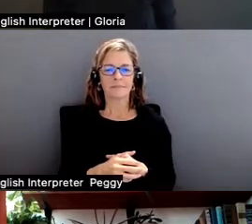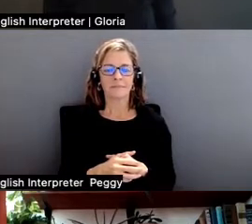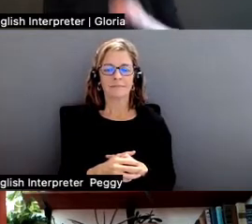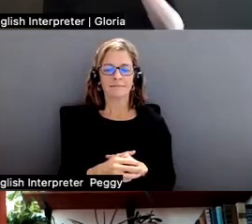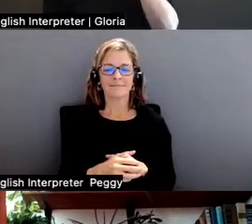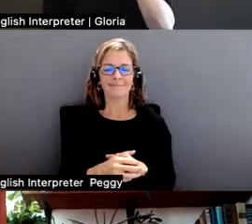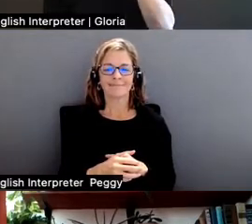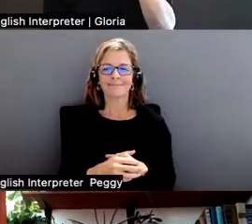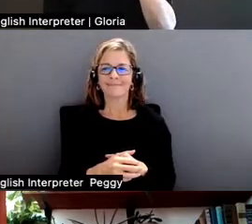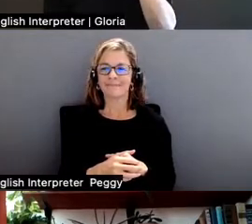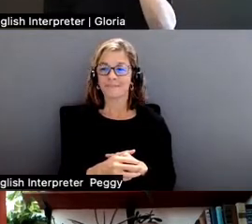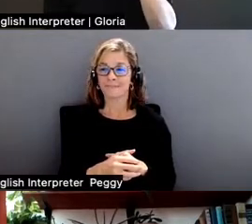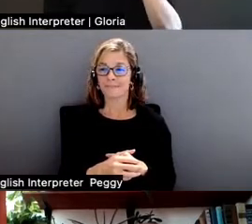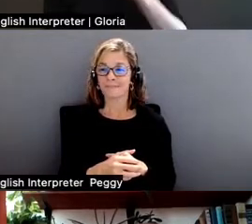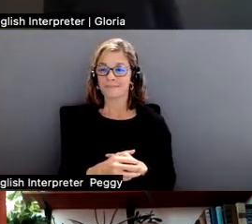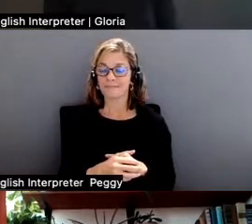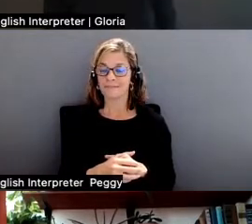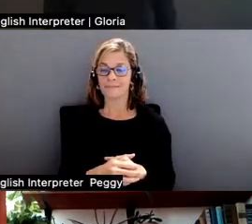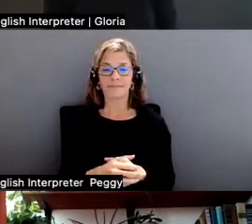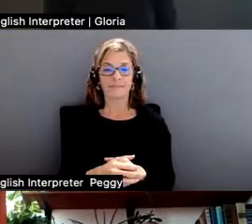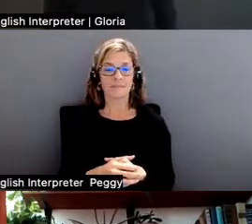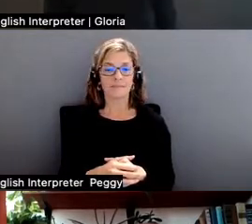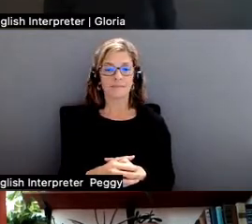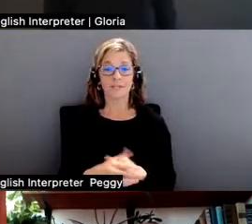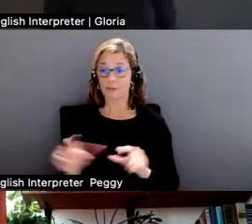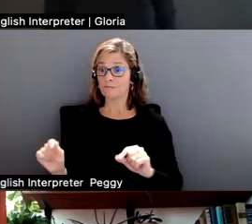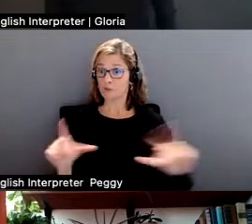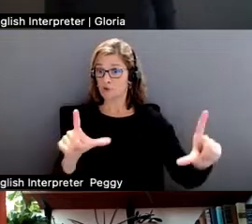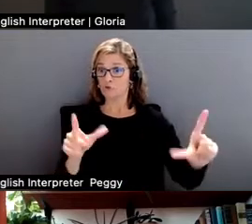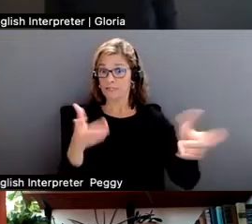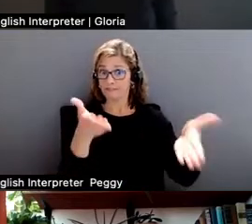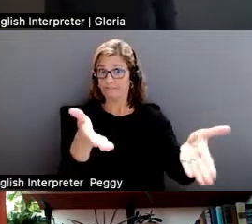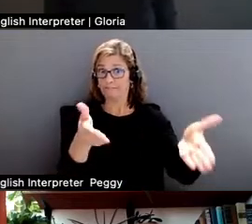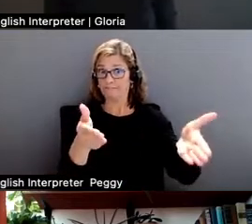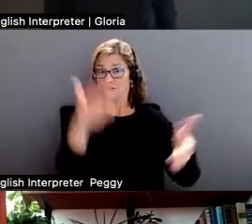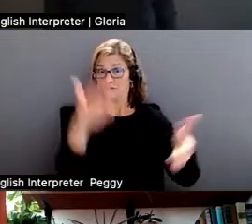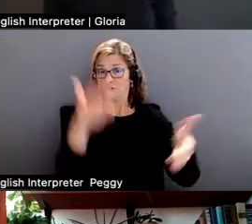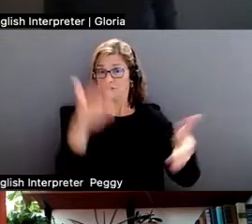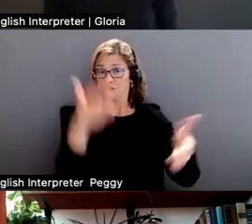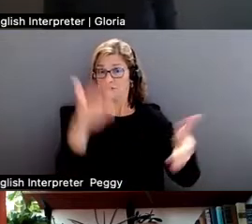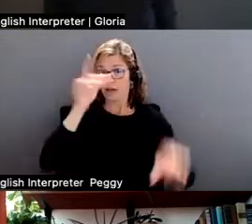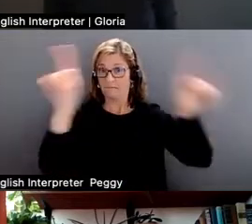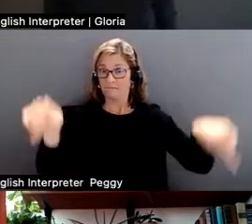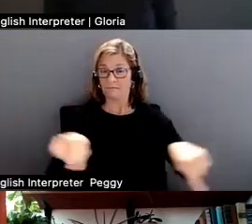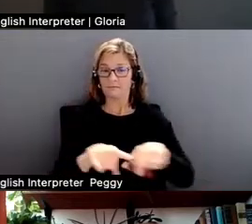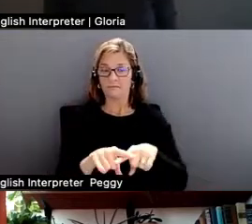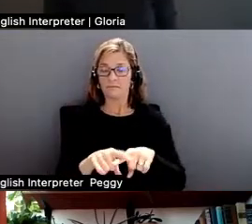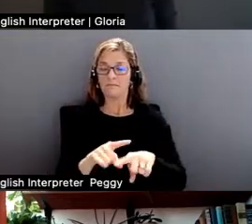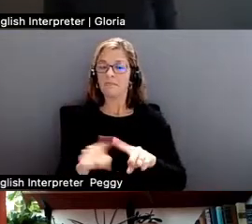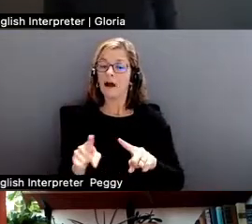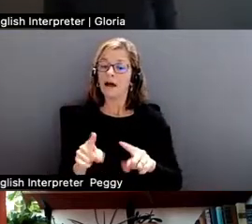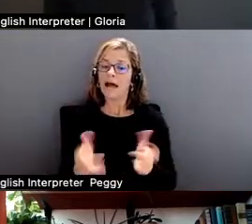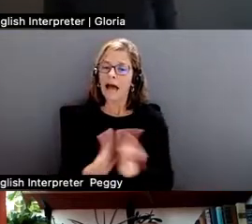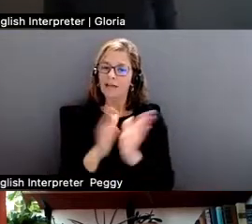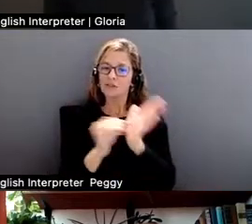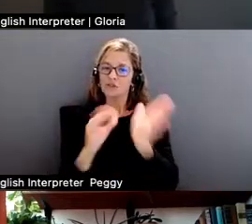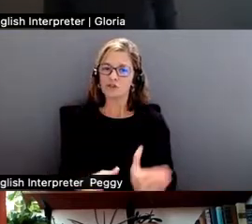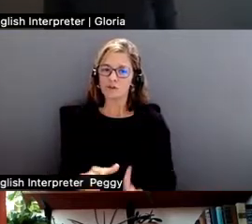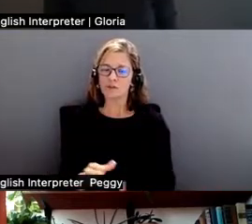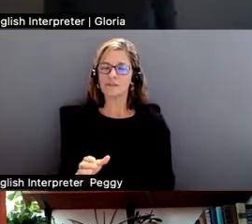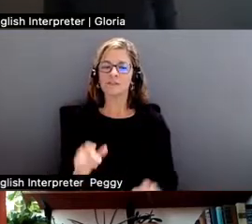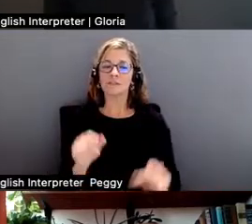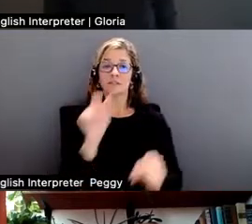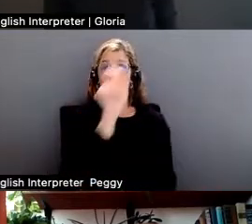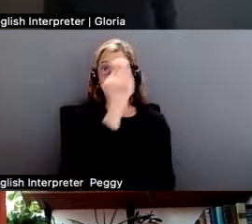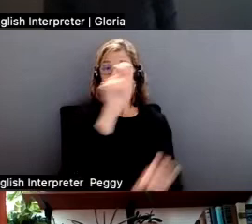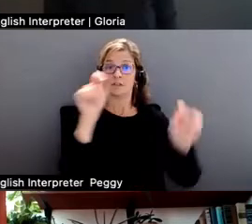And as well as putting it on the screen up front, you would want them to go ahead and cross it off